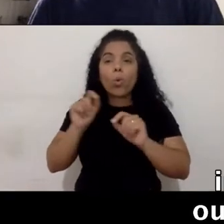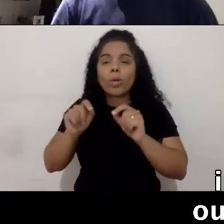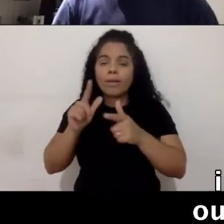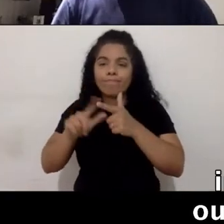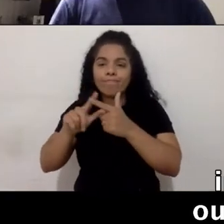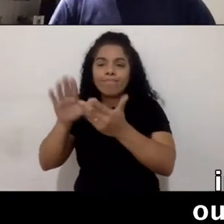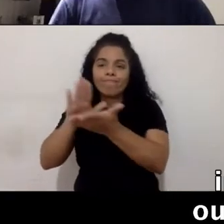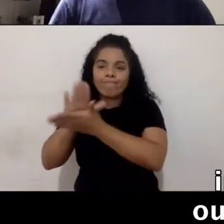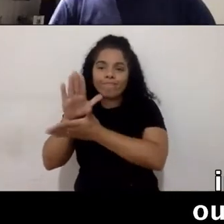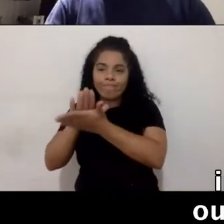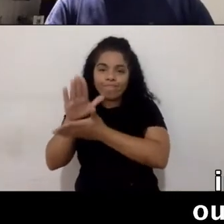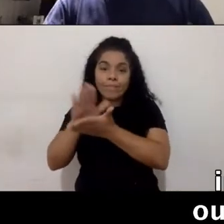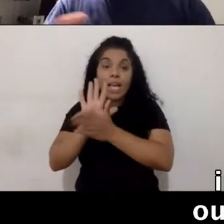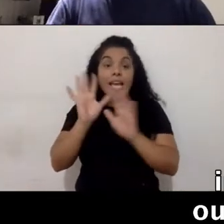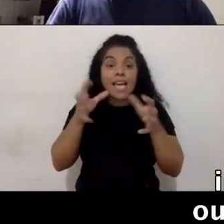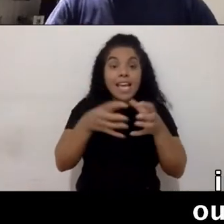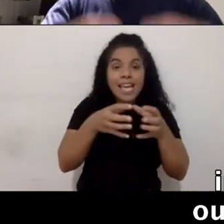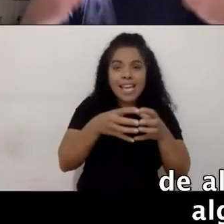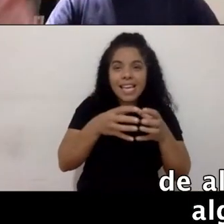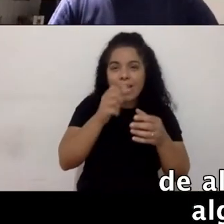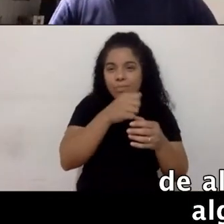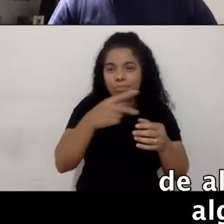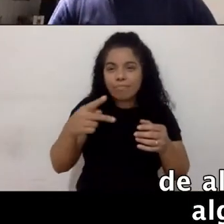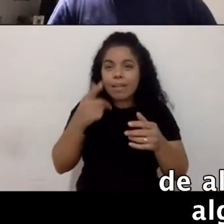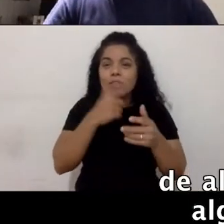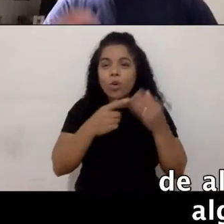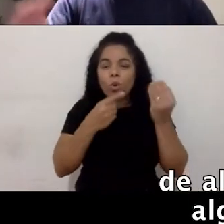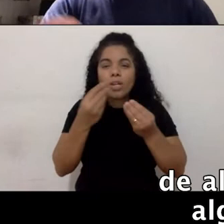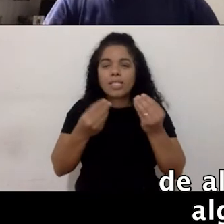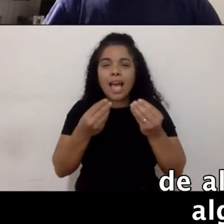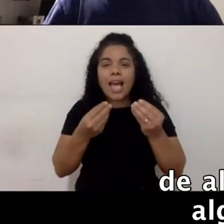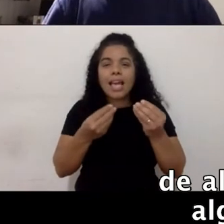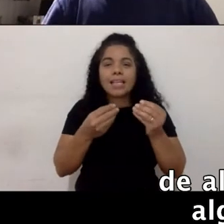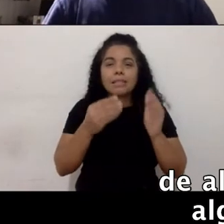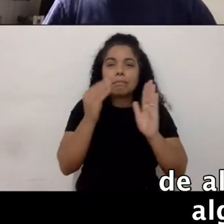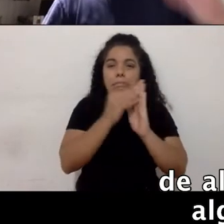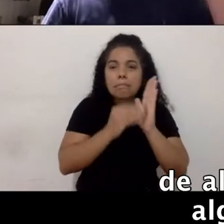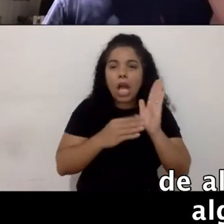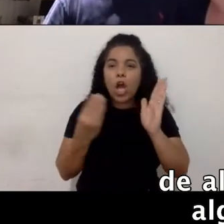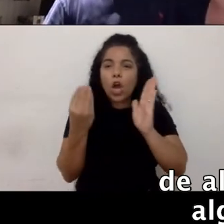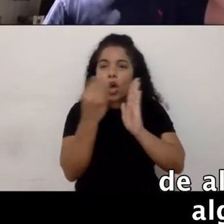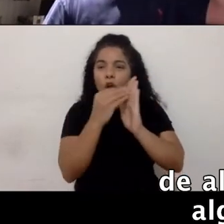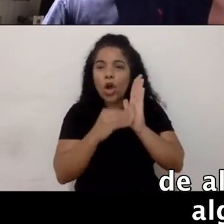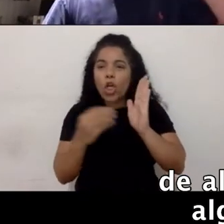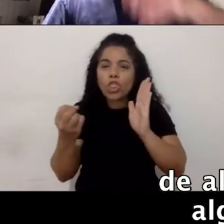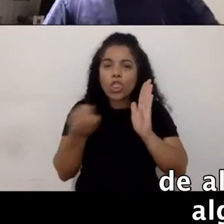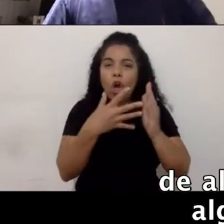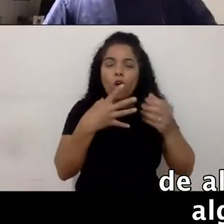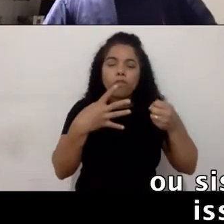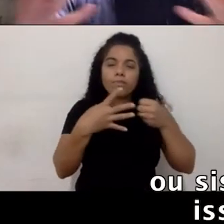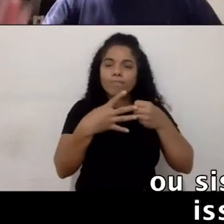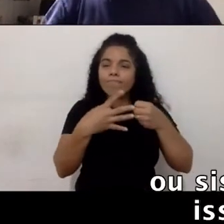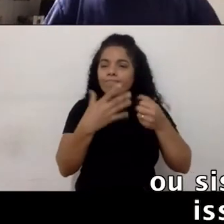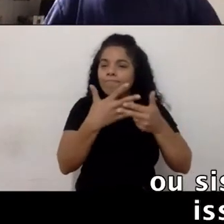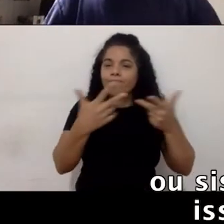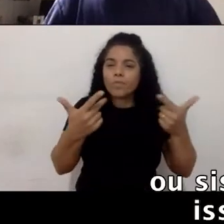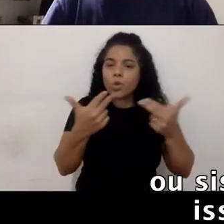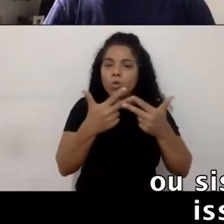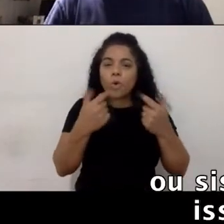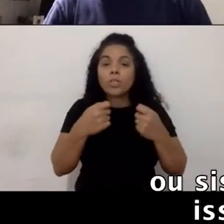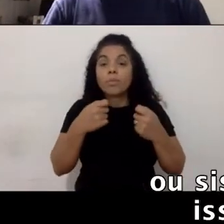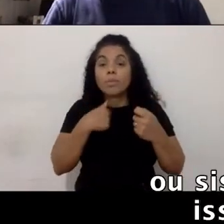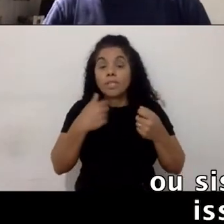maybe introduce a new service, or they have a need for something new in terms of infrastructure, some piece of infrastructure, a system, or whatever they